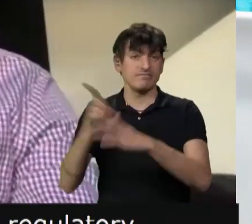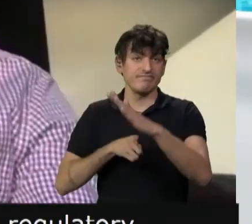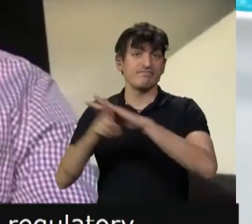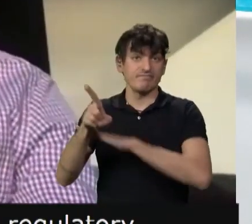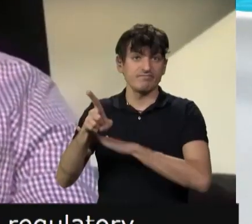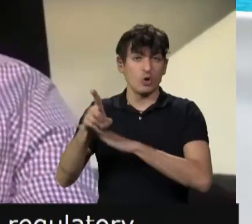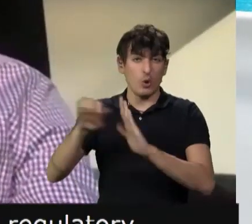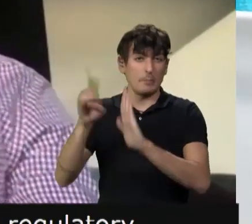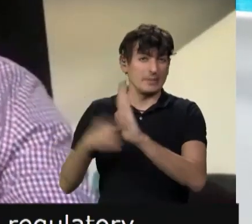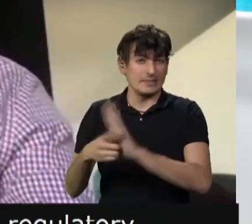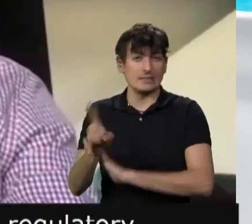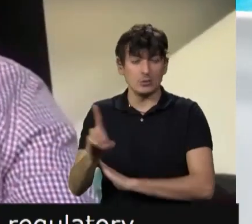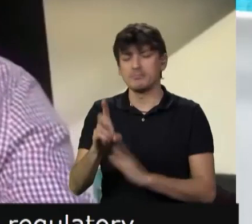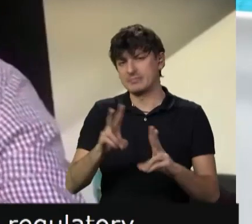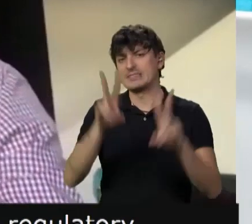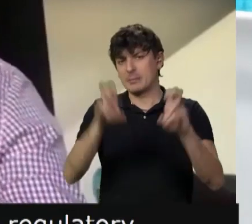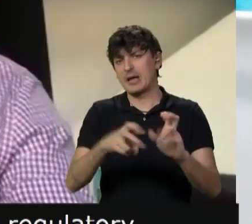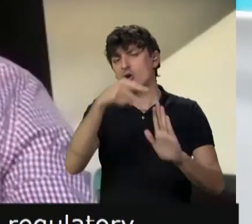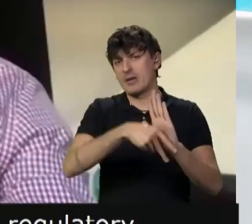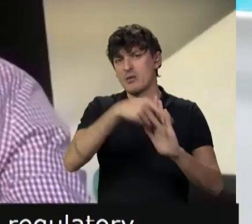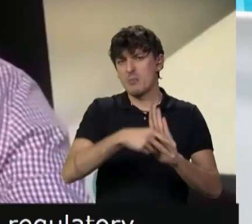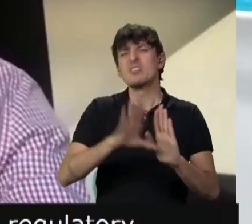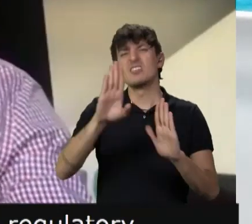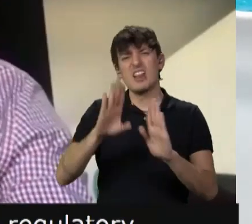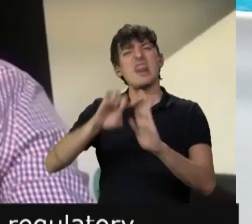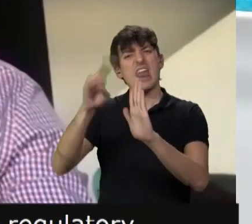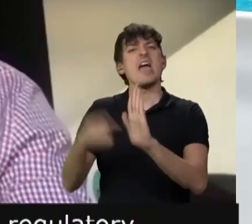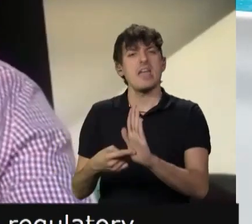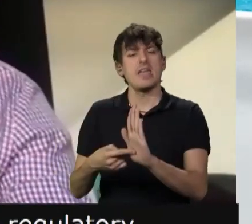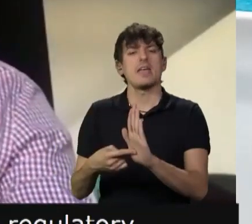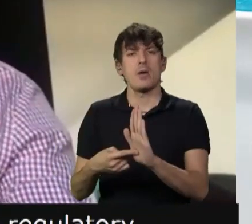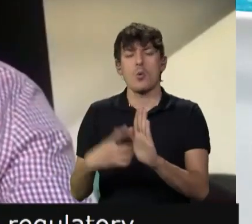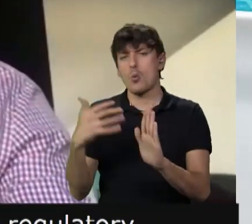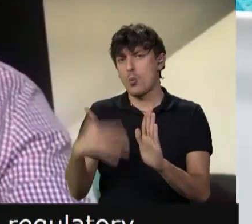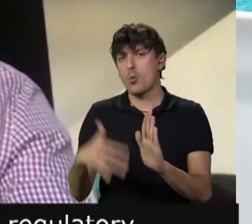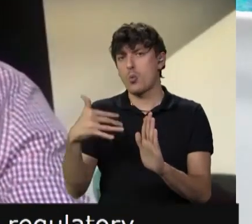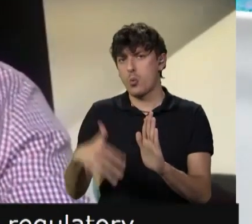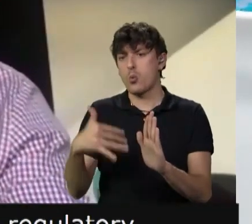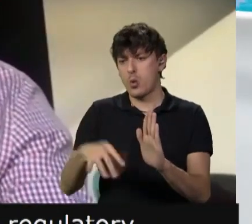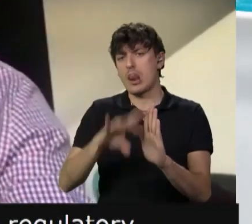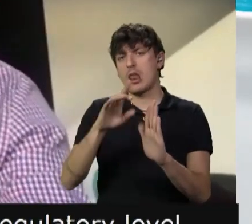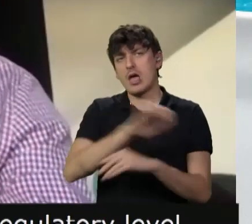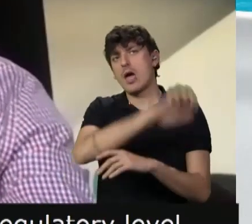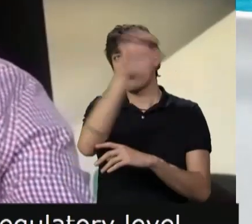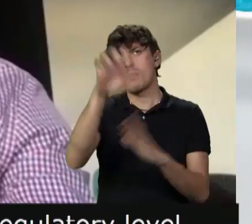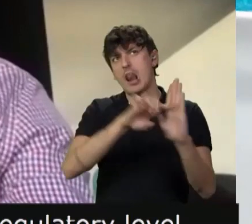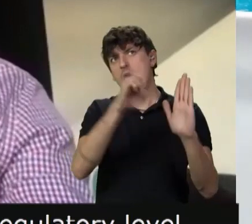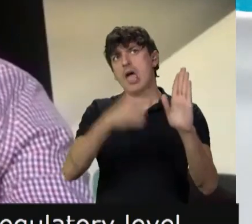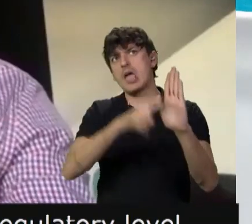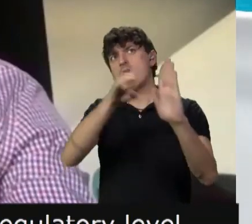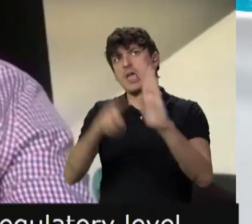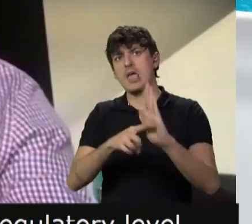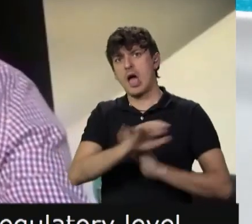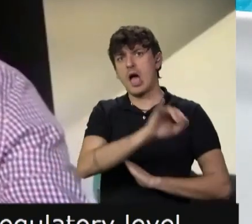at regulatory level. But then At other levels, there's